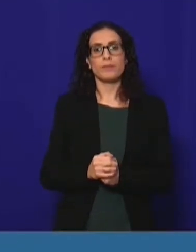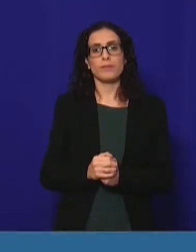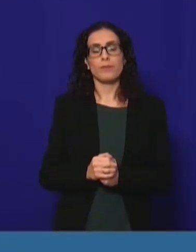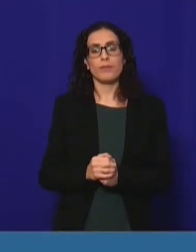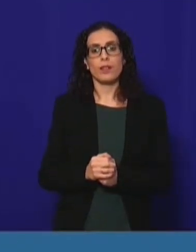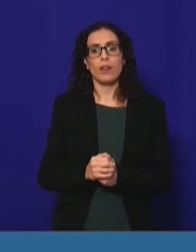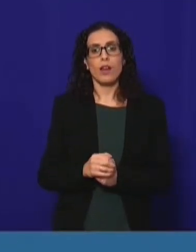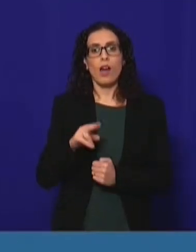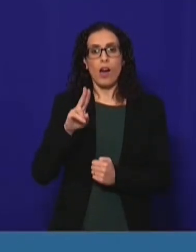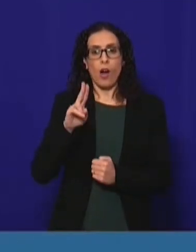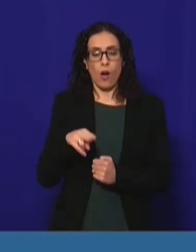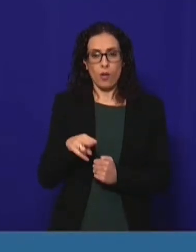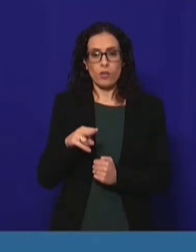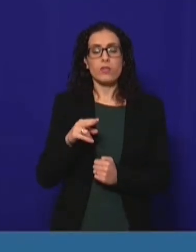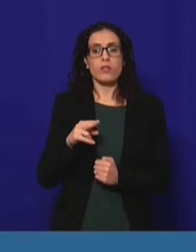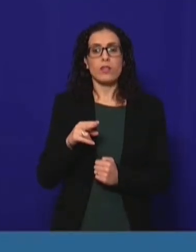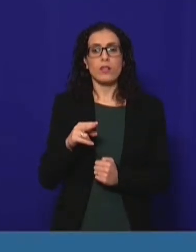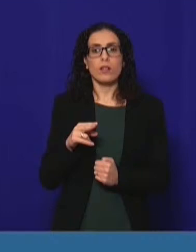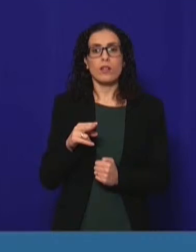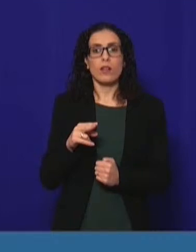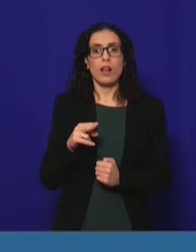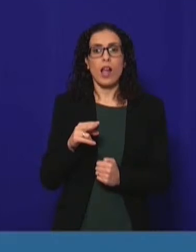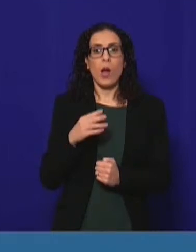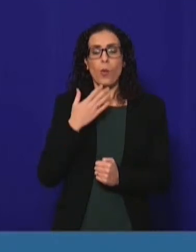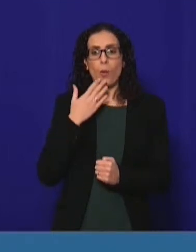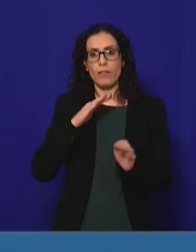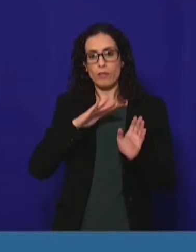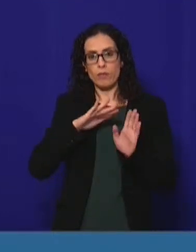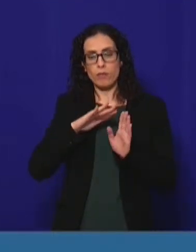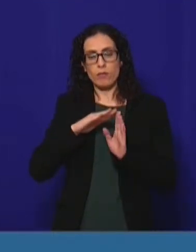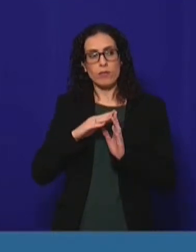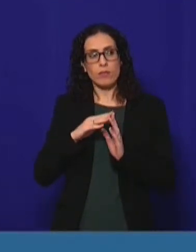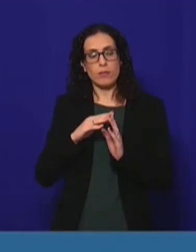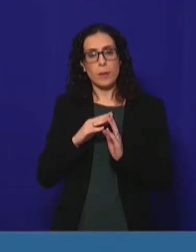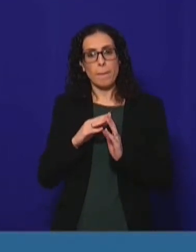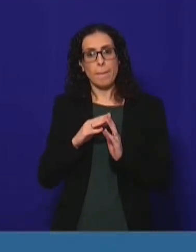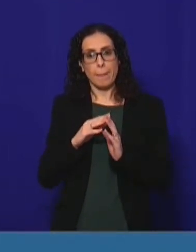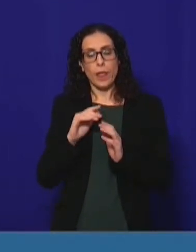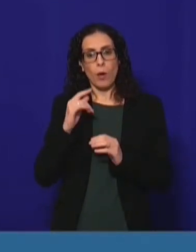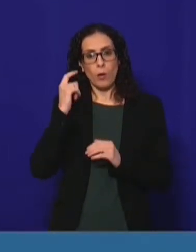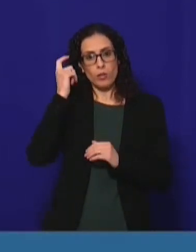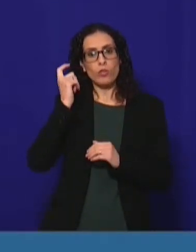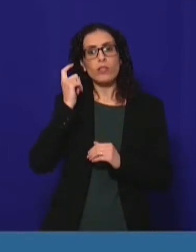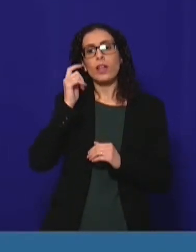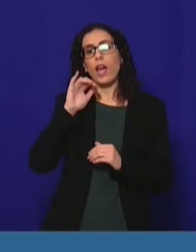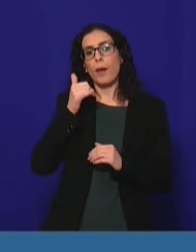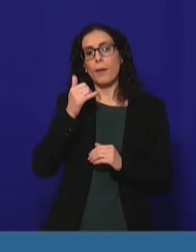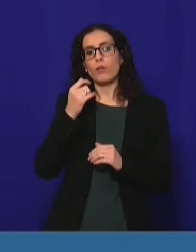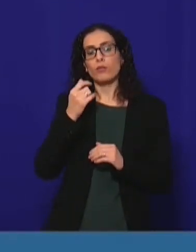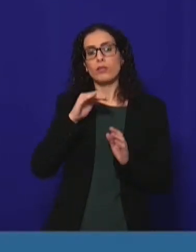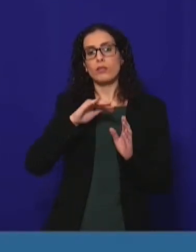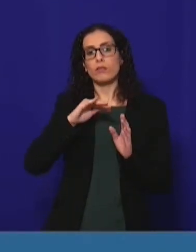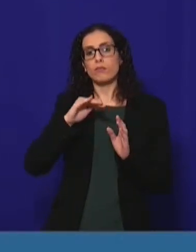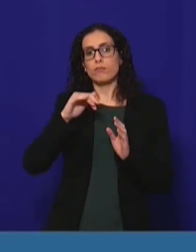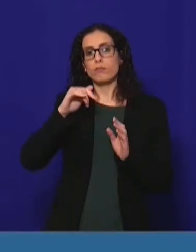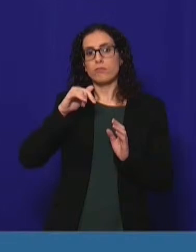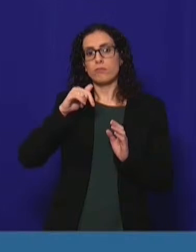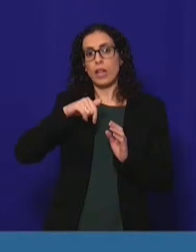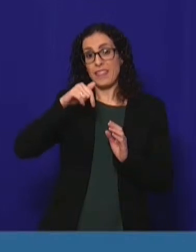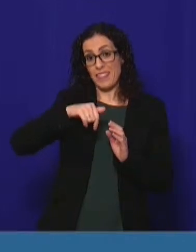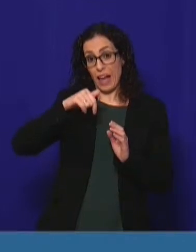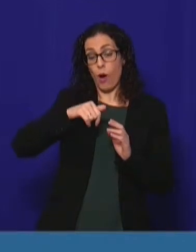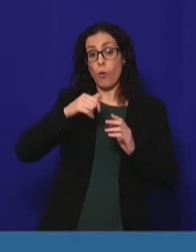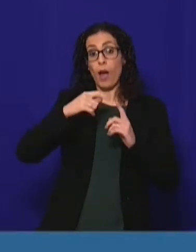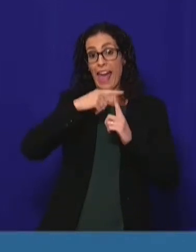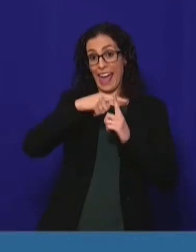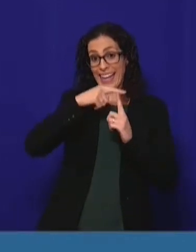have, removing the recovered cases and also considering the number of deaths that we have, the number of active cases